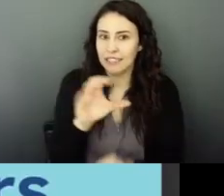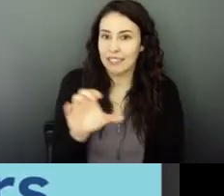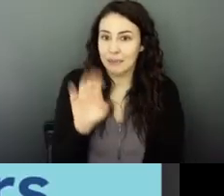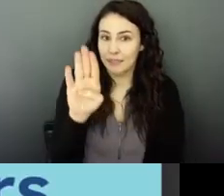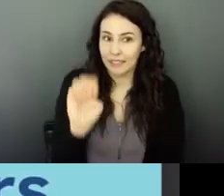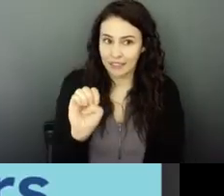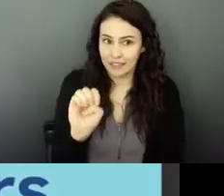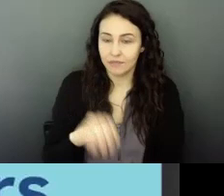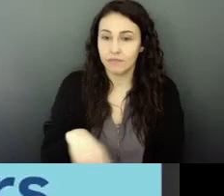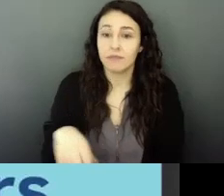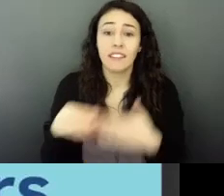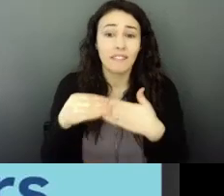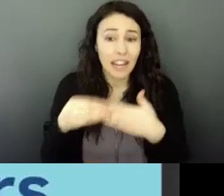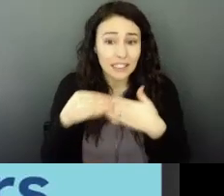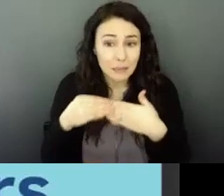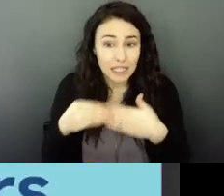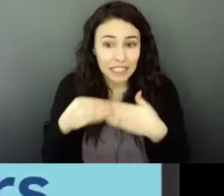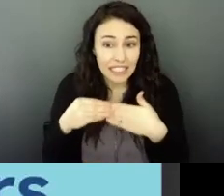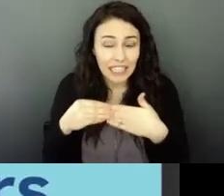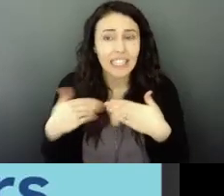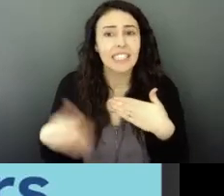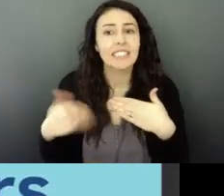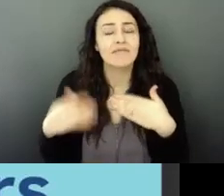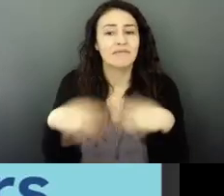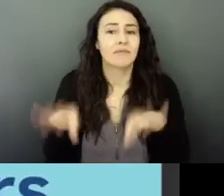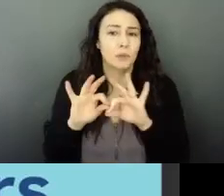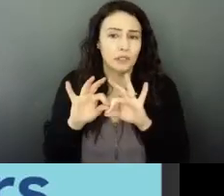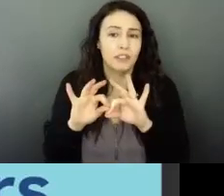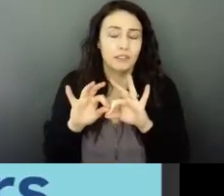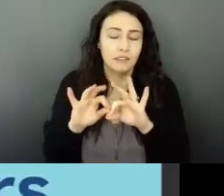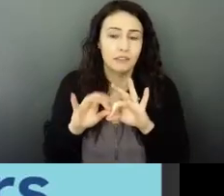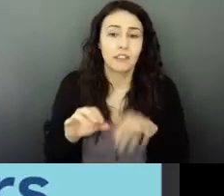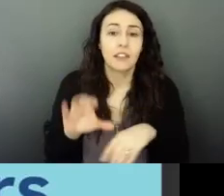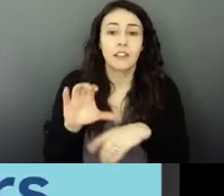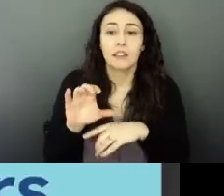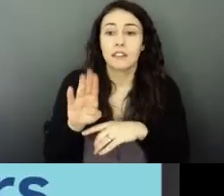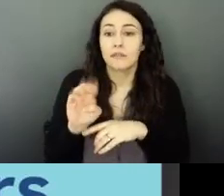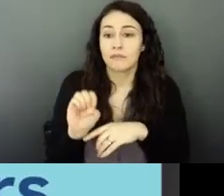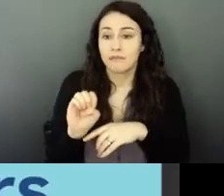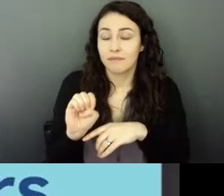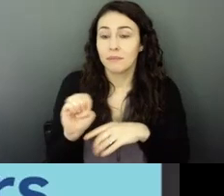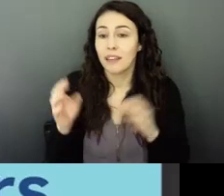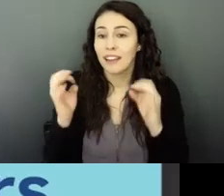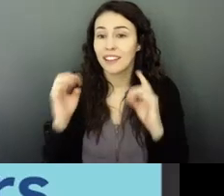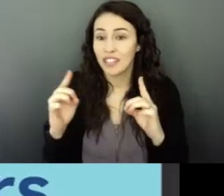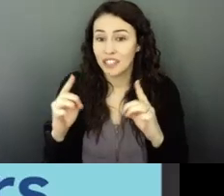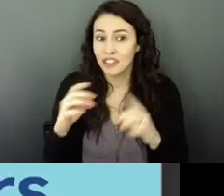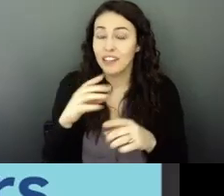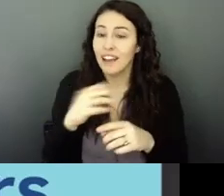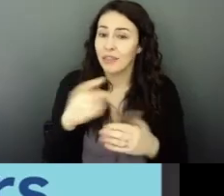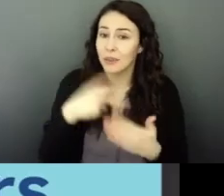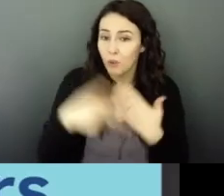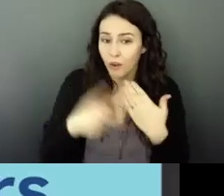flexibility is a major one. With competency-based education and the program at University